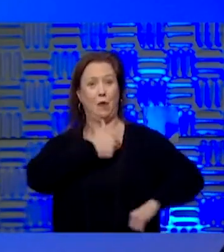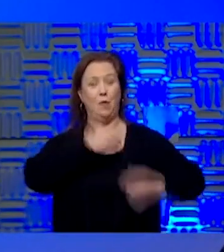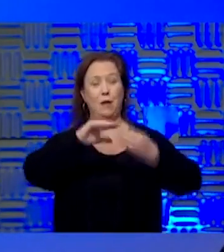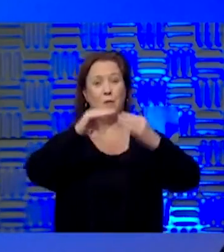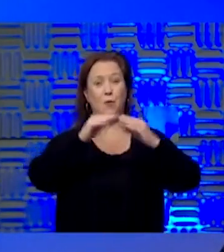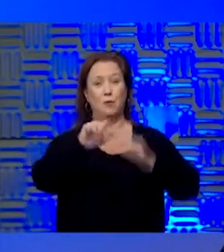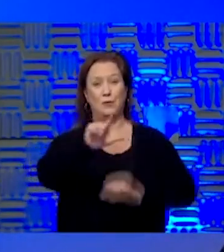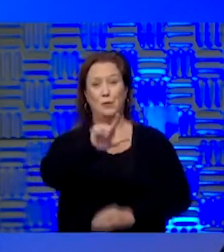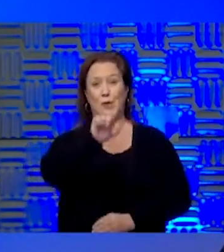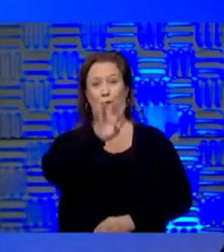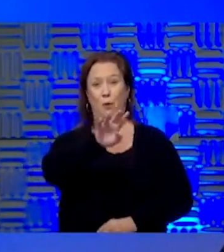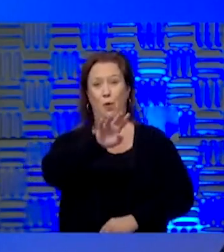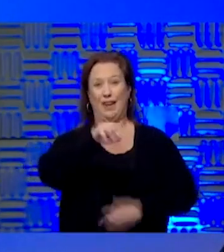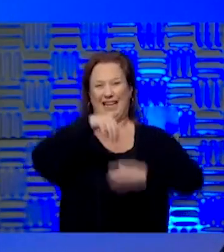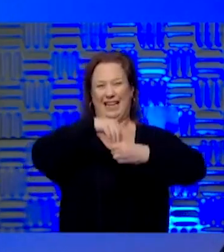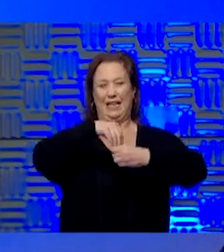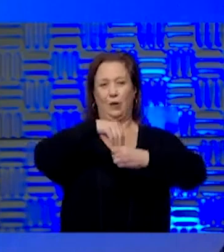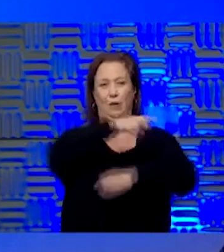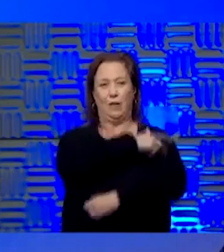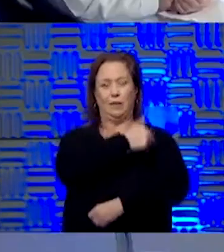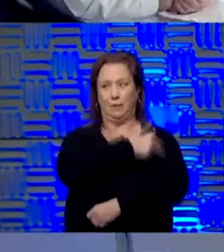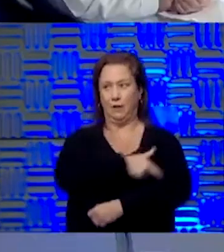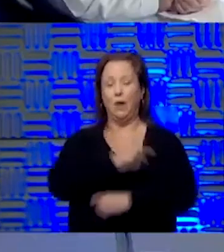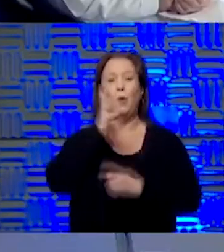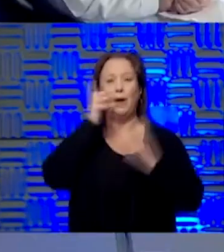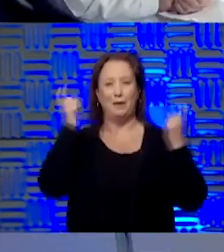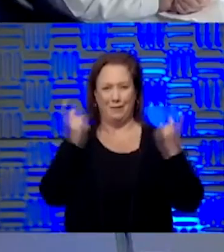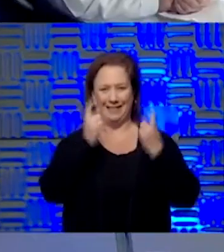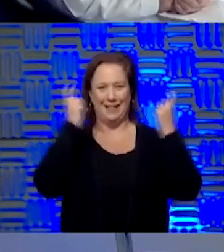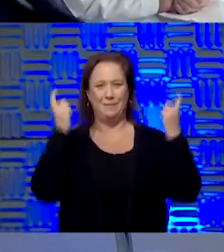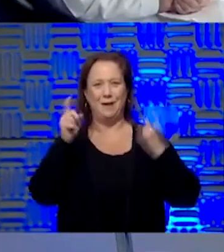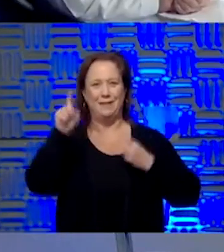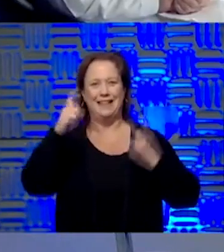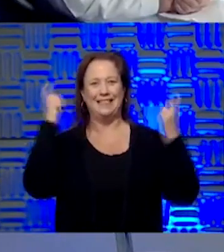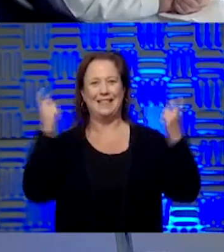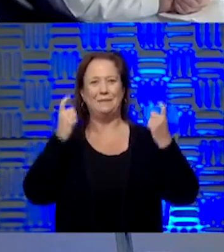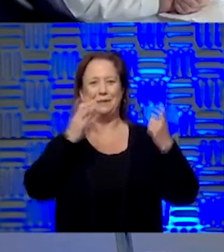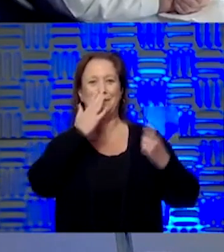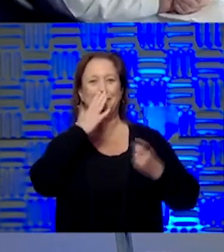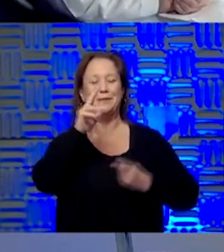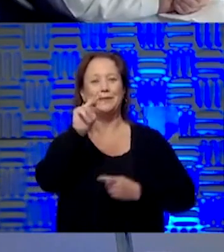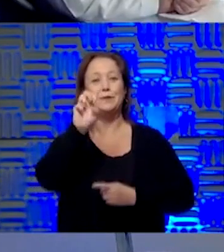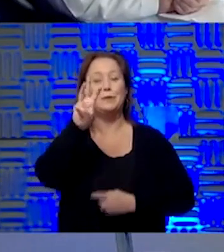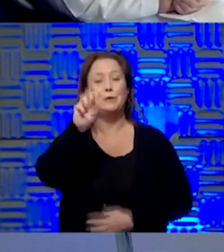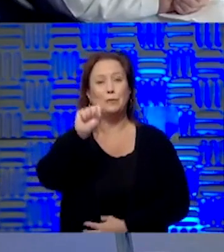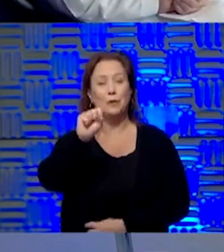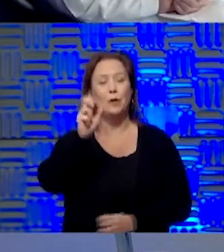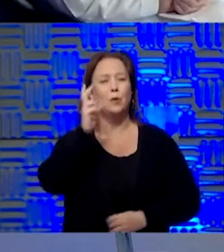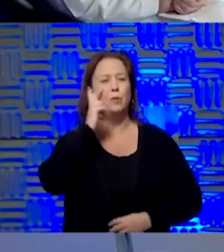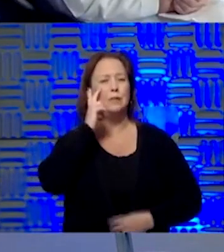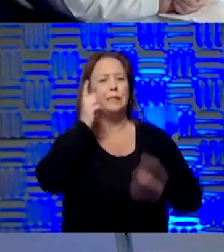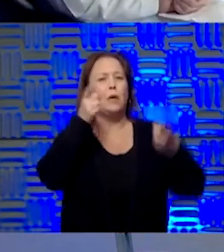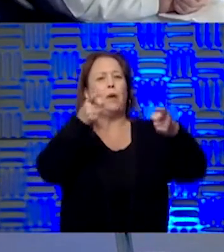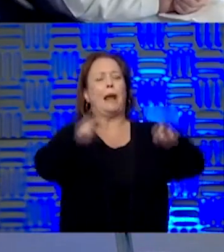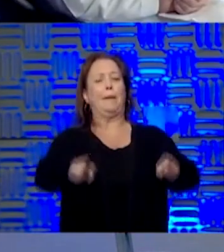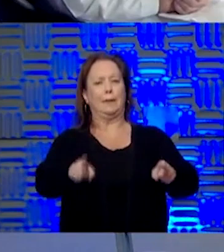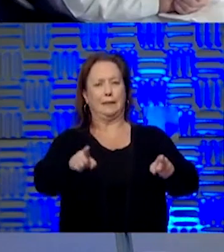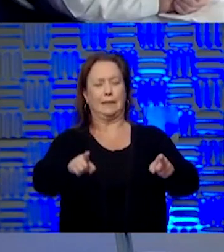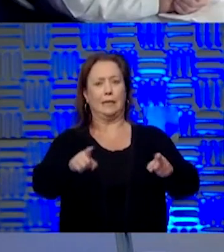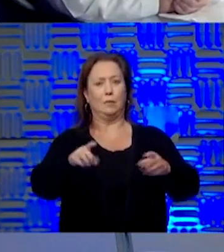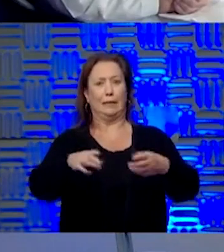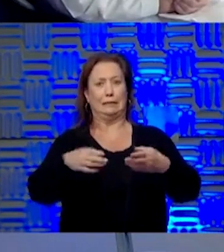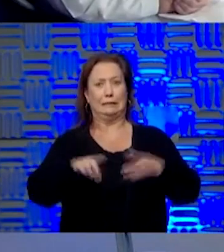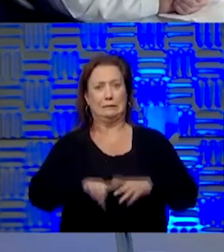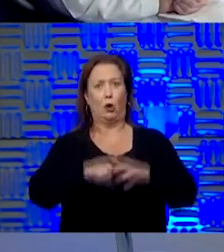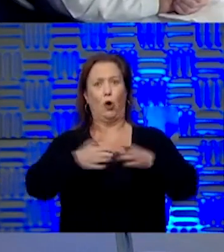are 24 inpatients. Which we're going to have a celebration about. That's a cause. That's good news. Mm-hmm. We'll have to see what happens as society opens.